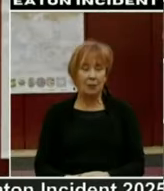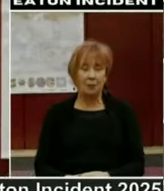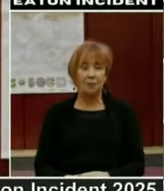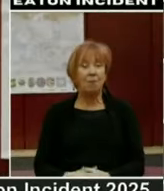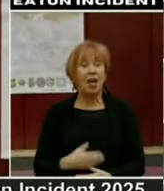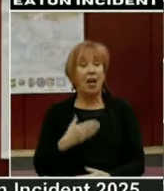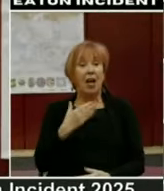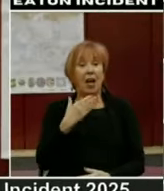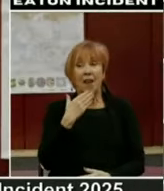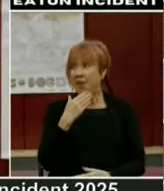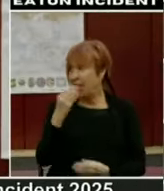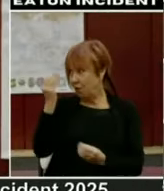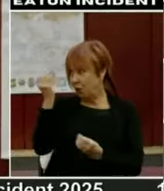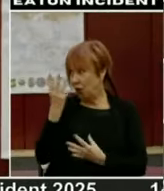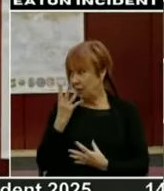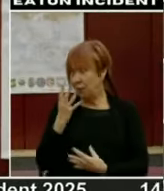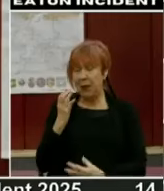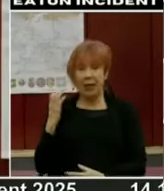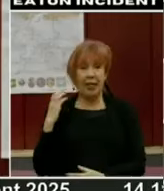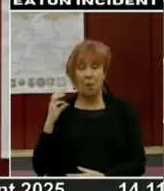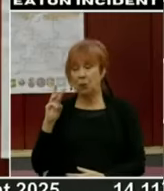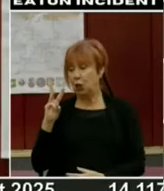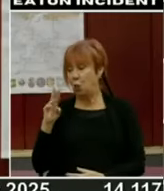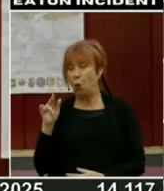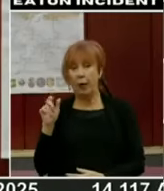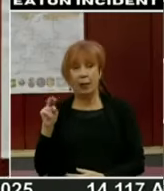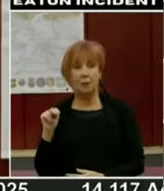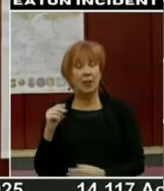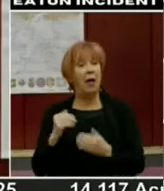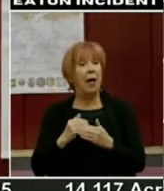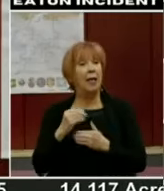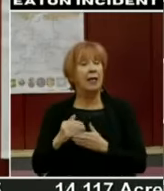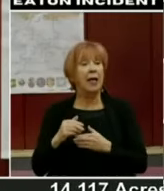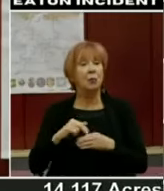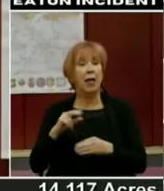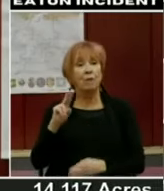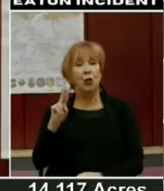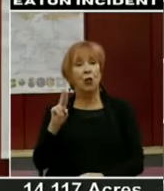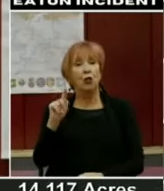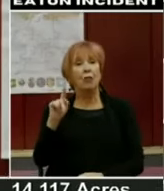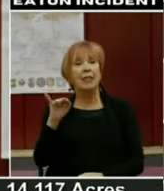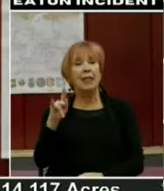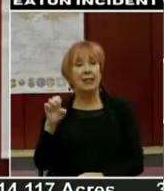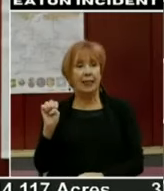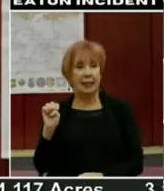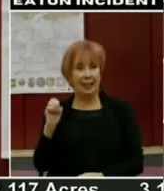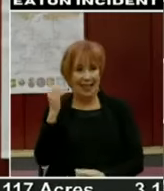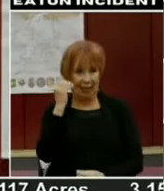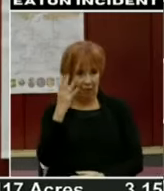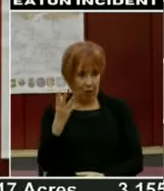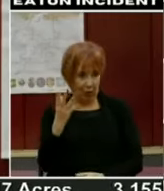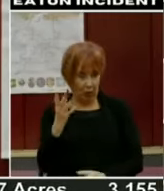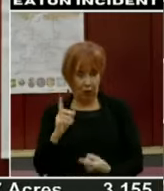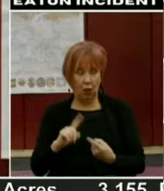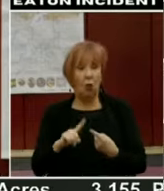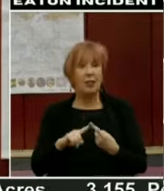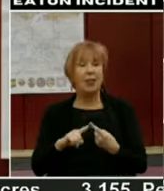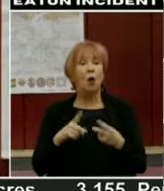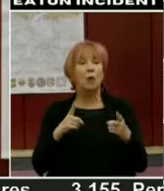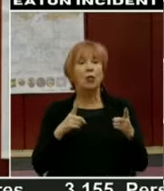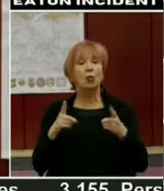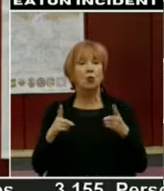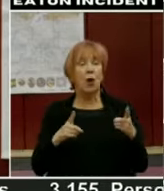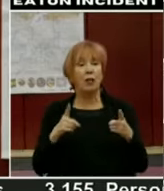Thank you for that information, Captain Williams. Next up, we're going to go into some utility information. We're going to start out with the Director of